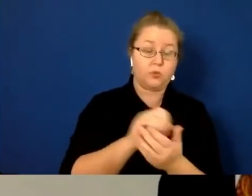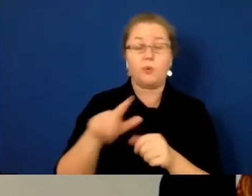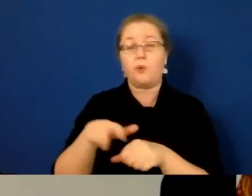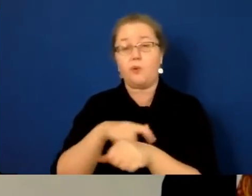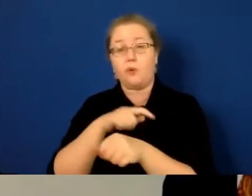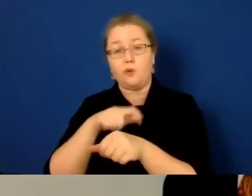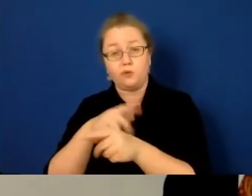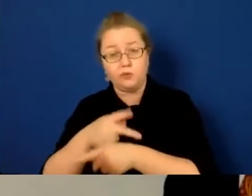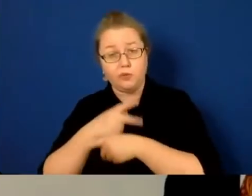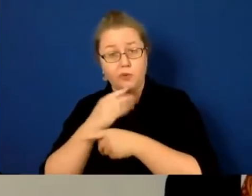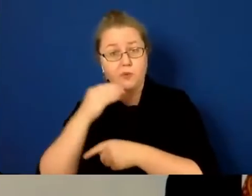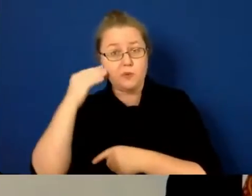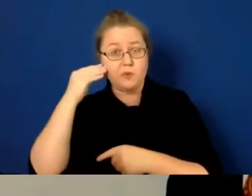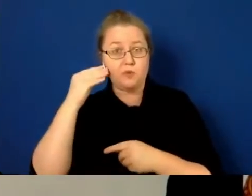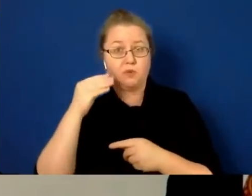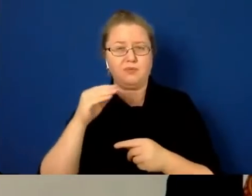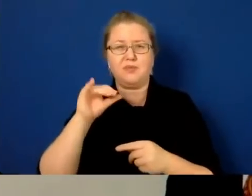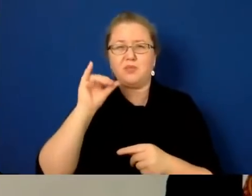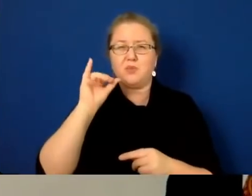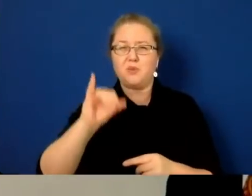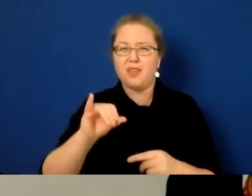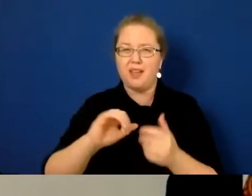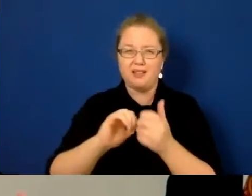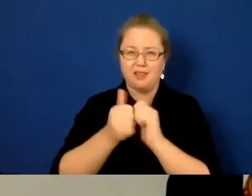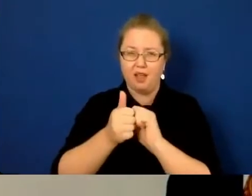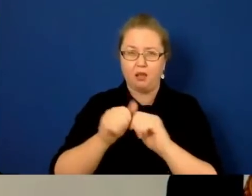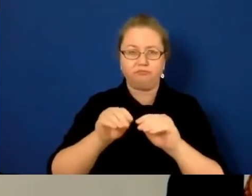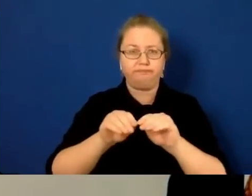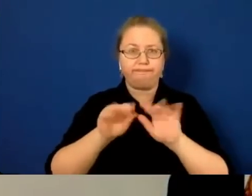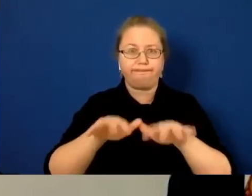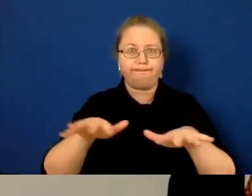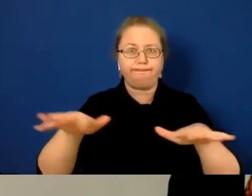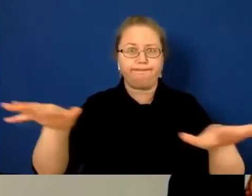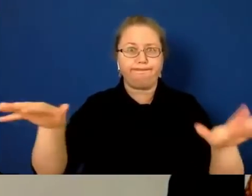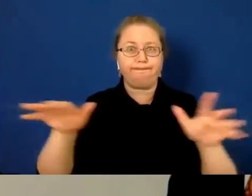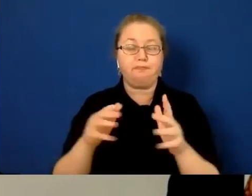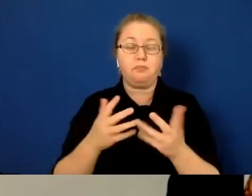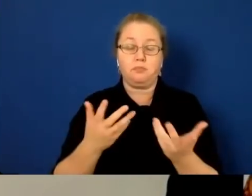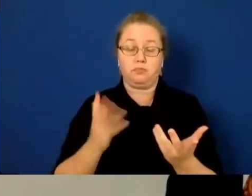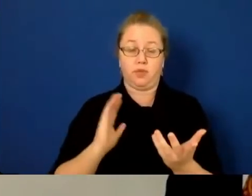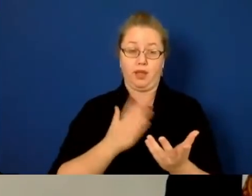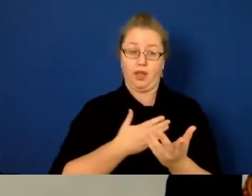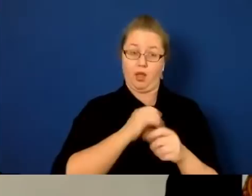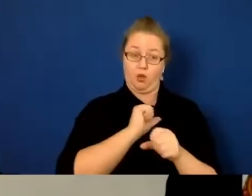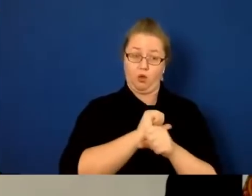Lower Mainland and visit somebody in Kelowna. This is one of the scenarios